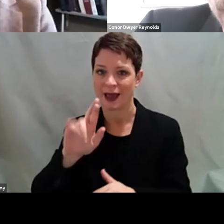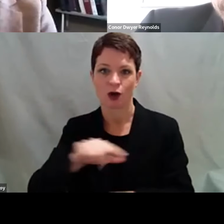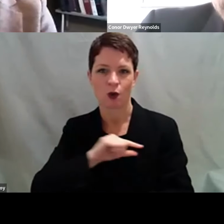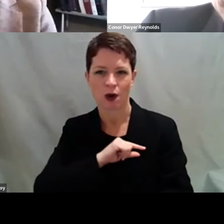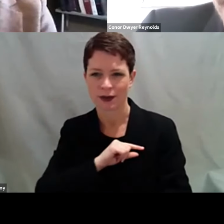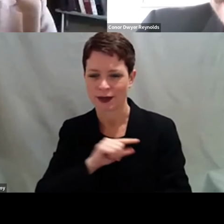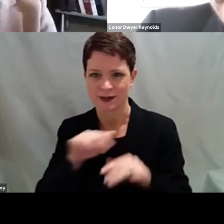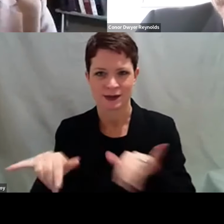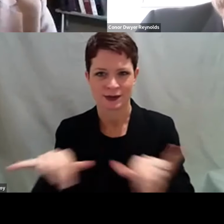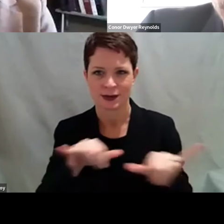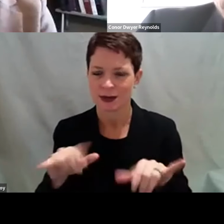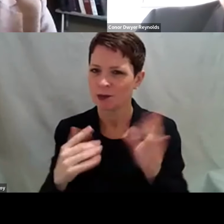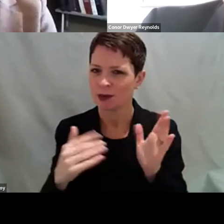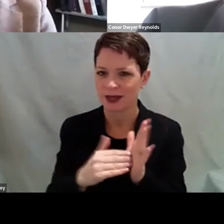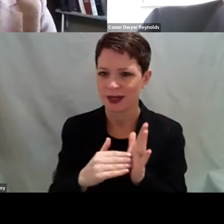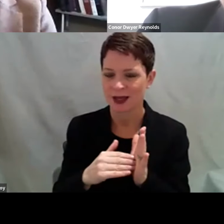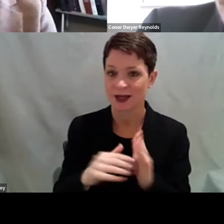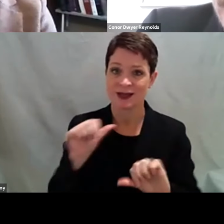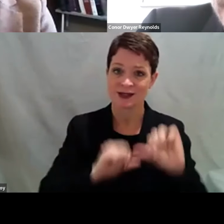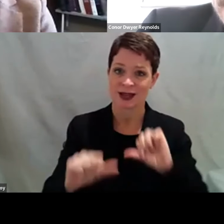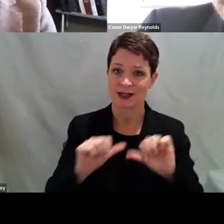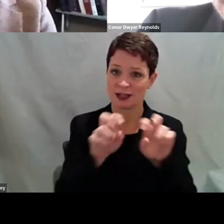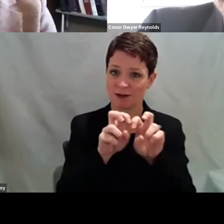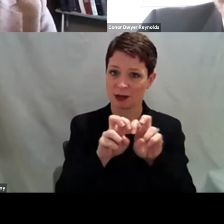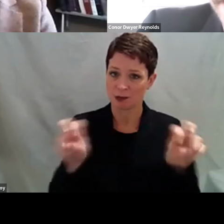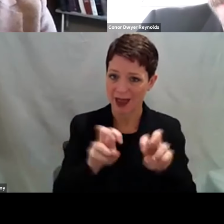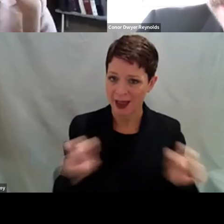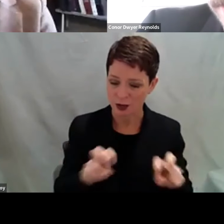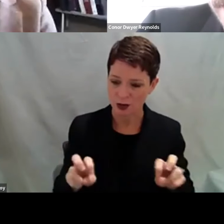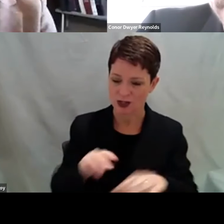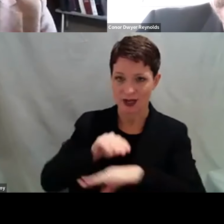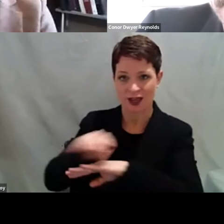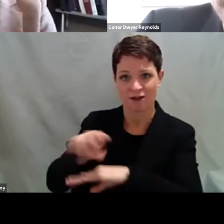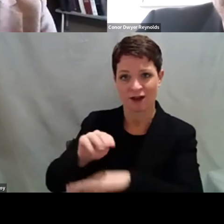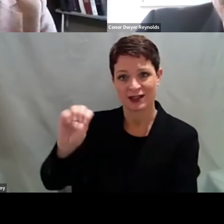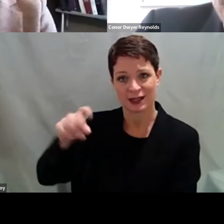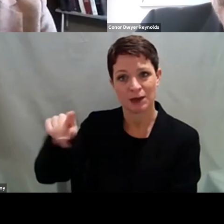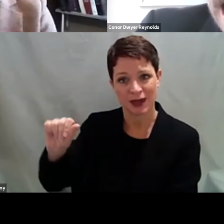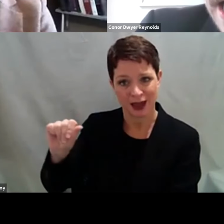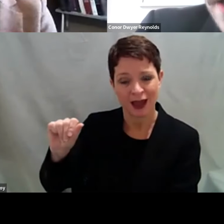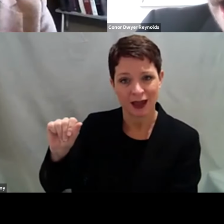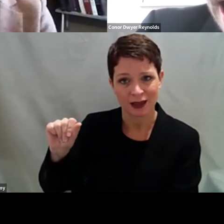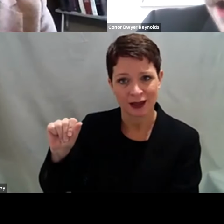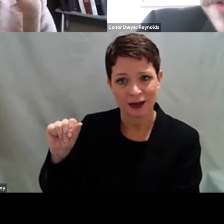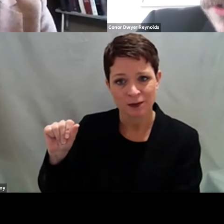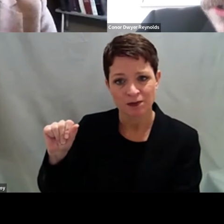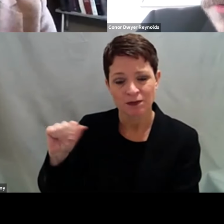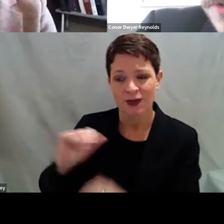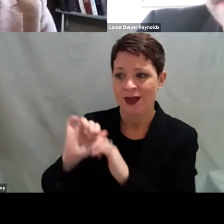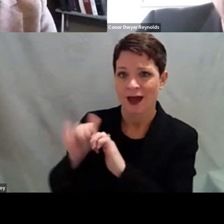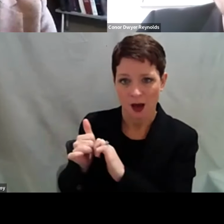look at the scientific panels that advise the Environmental Protection Agency on how to set